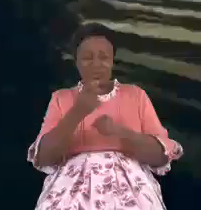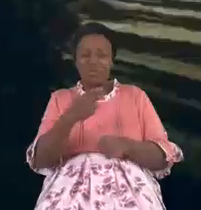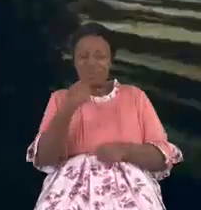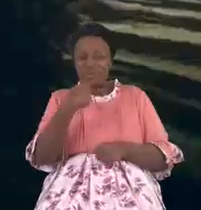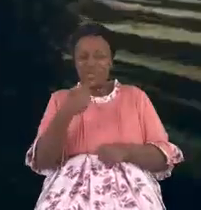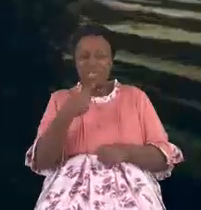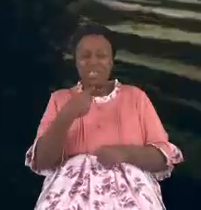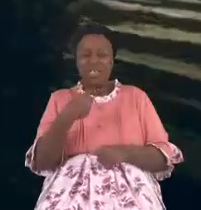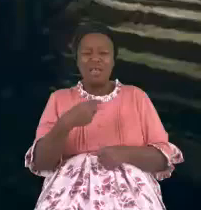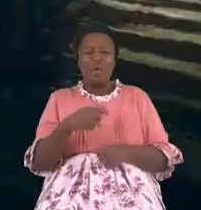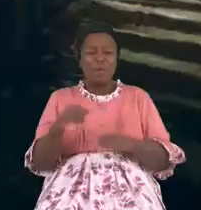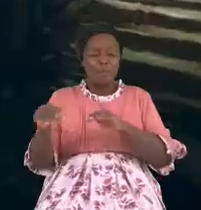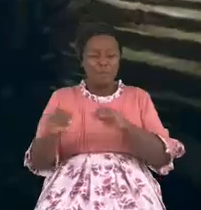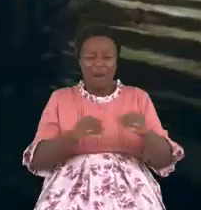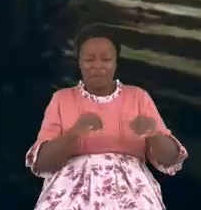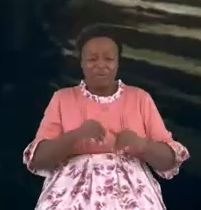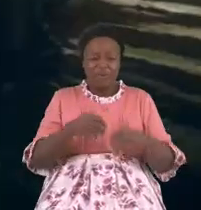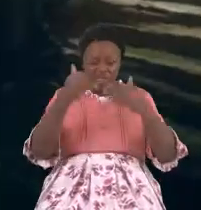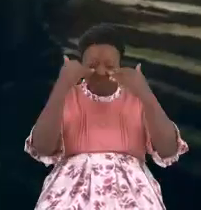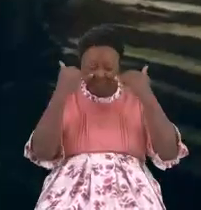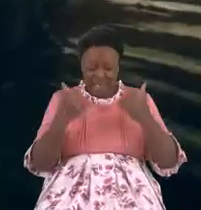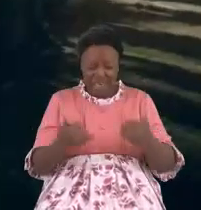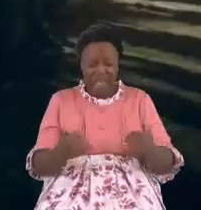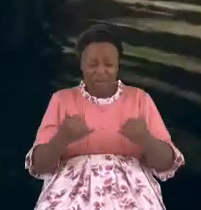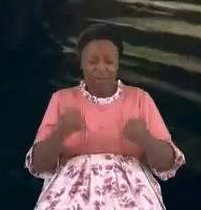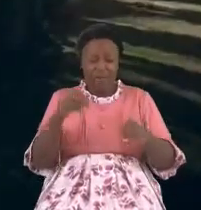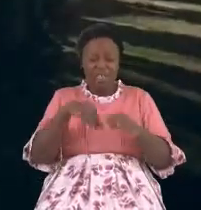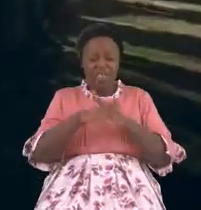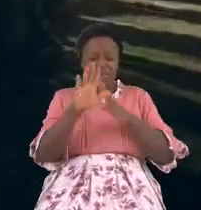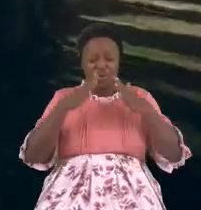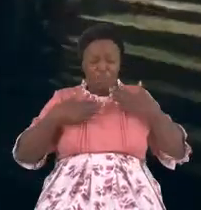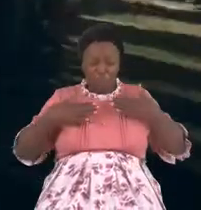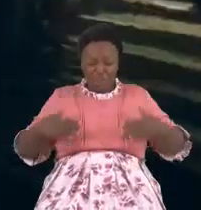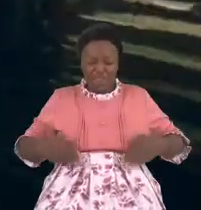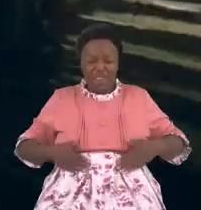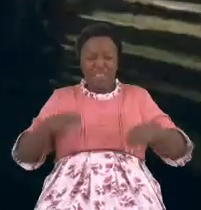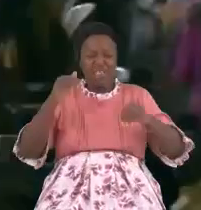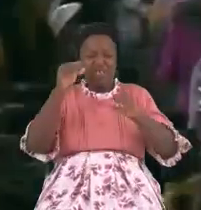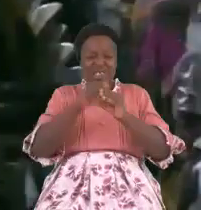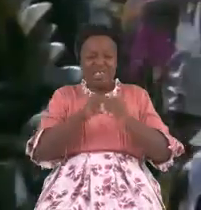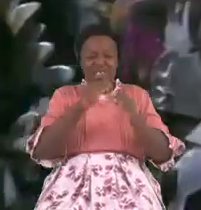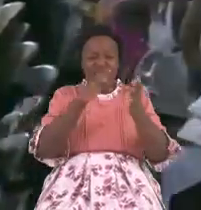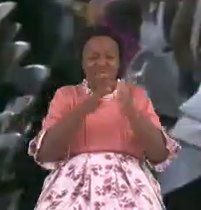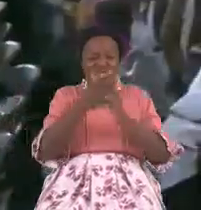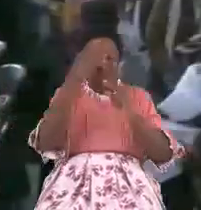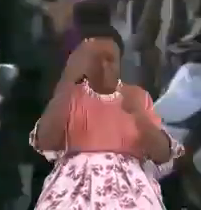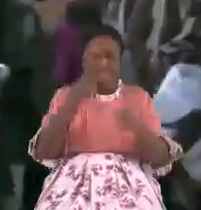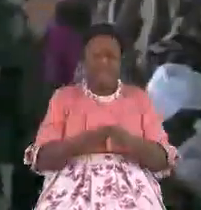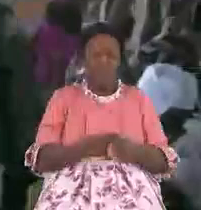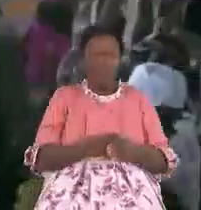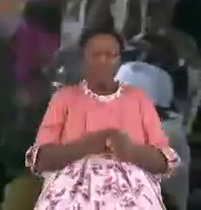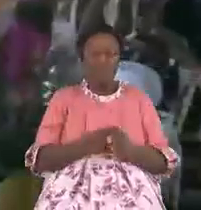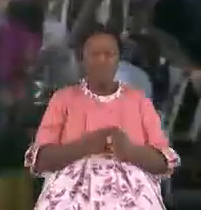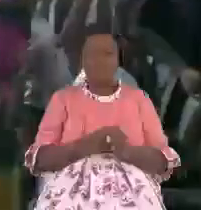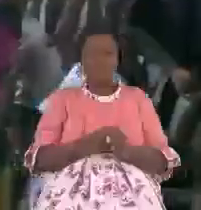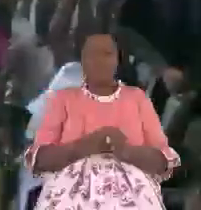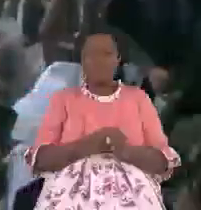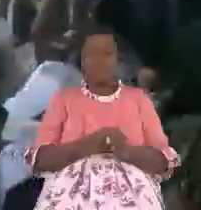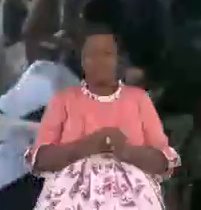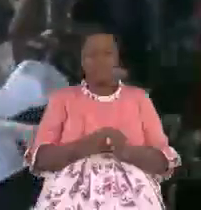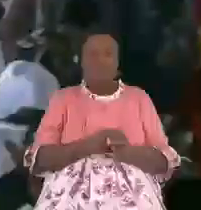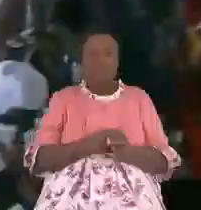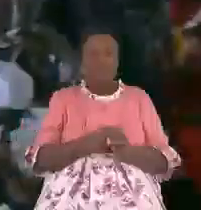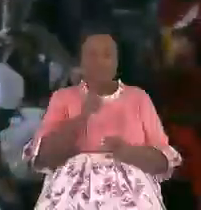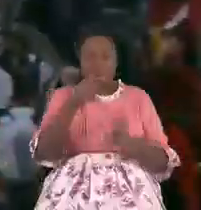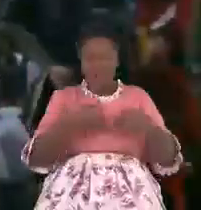performance right now in your body in jesus name you have any